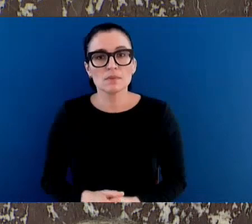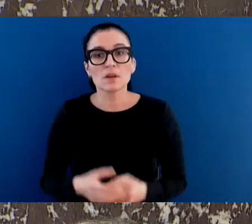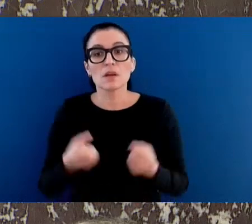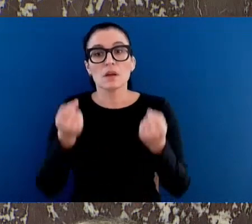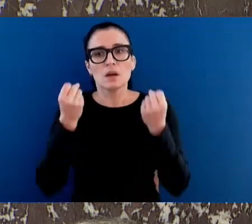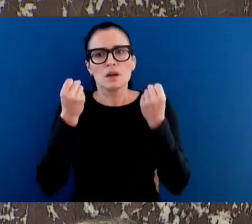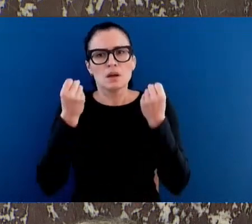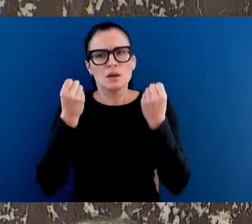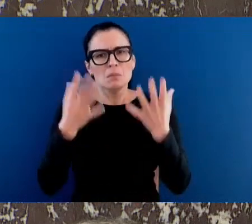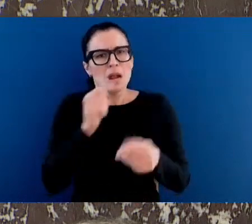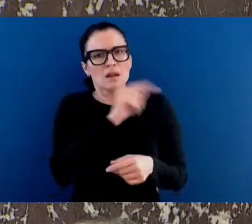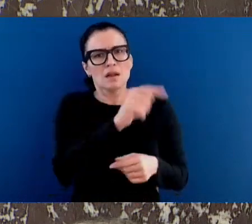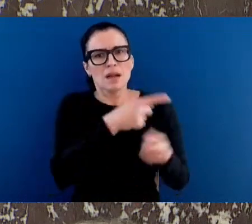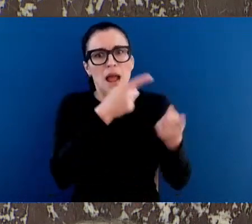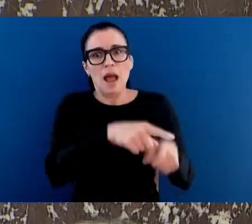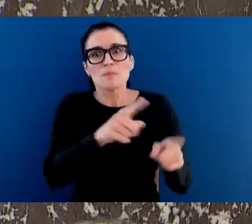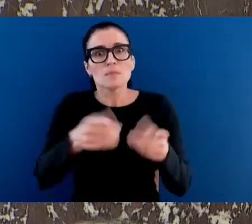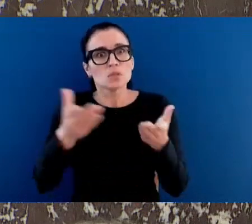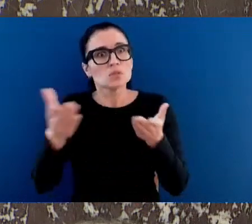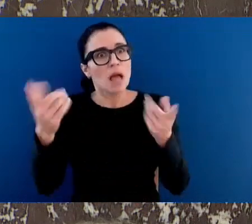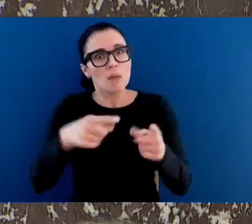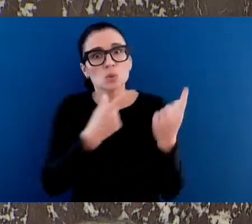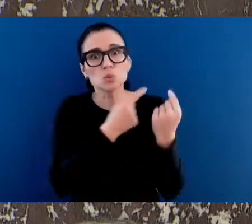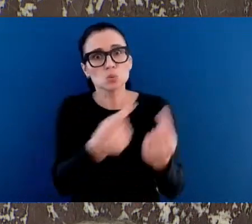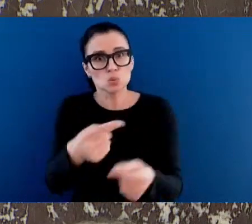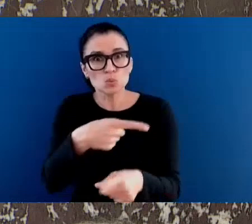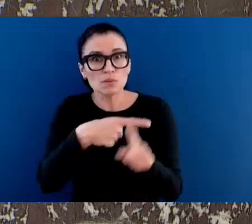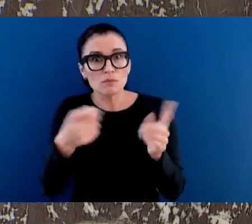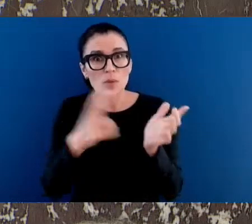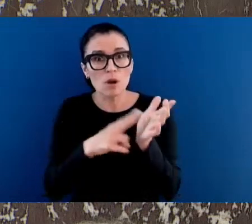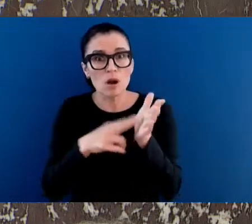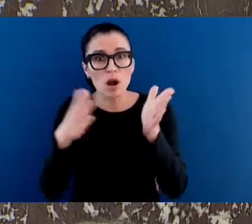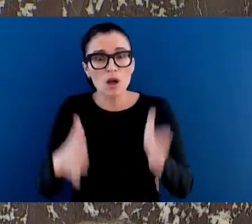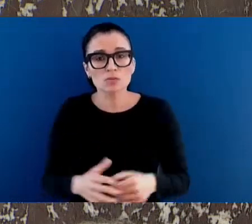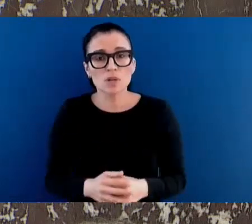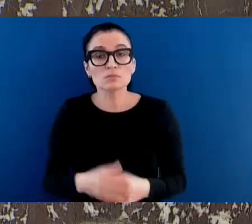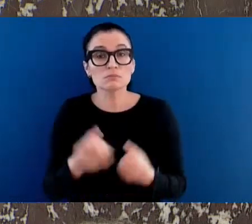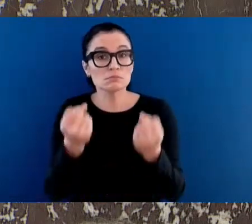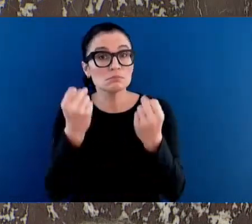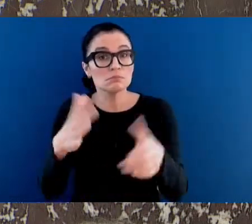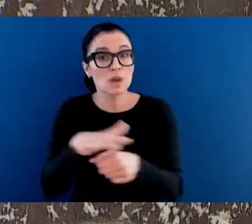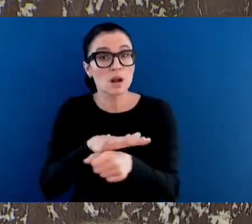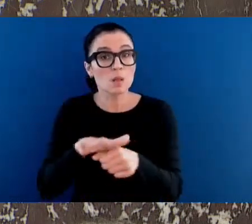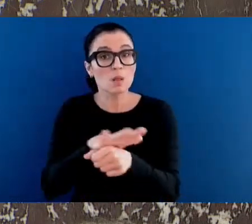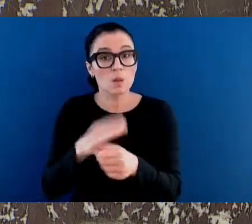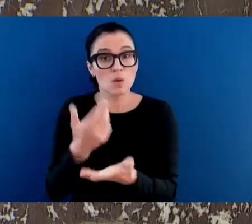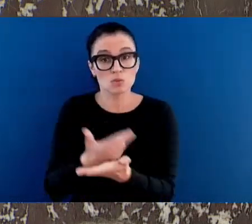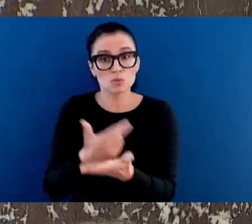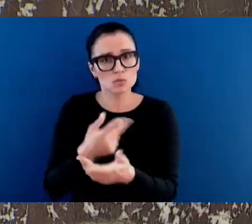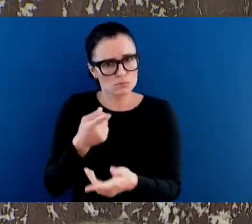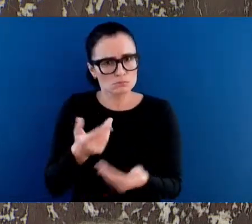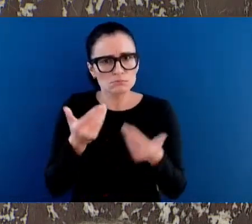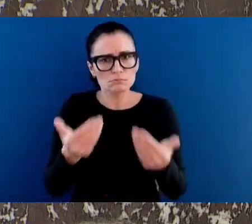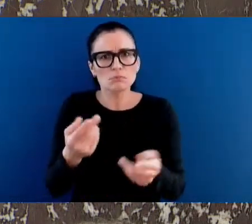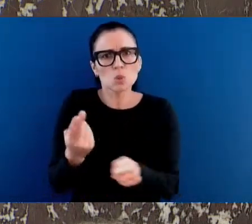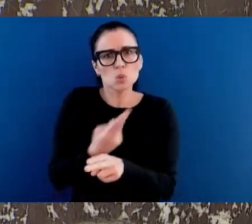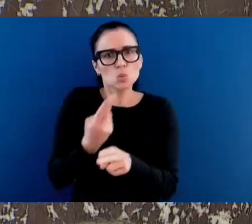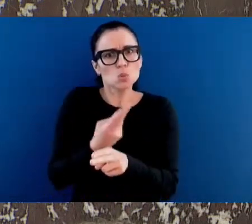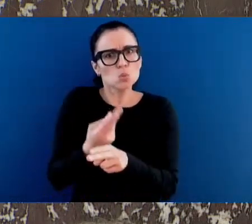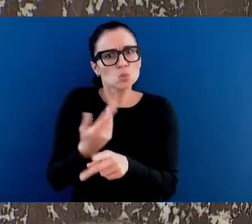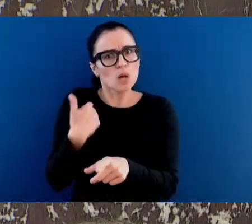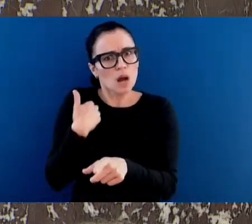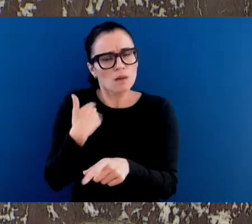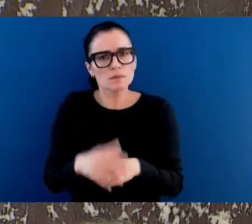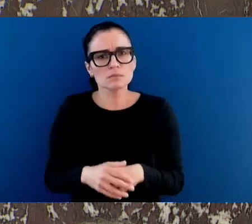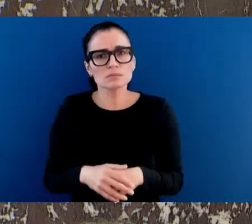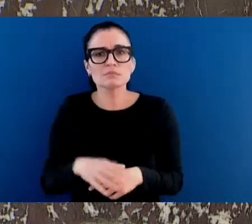local resources being utilized, and I recognize that there are more, and we are always in active discussions with additional contractors who are